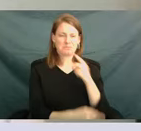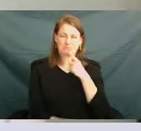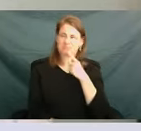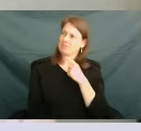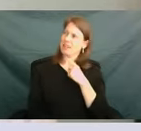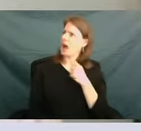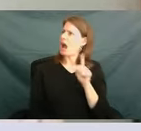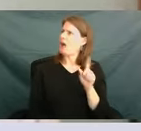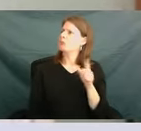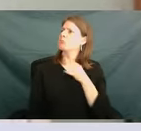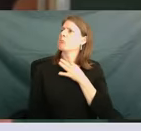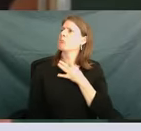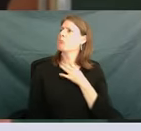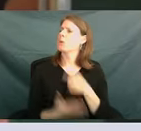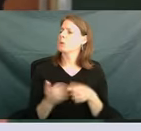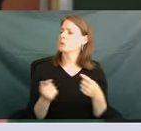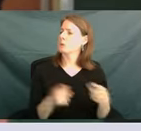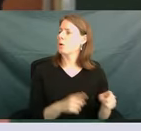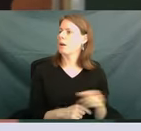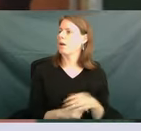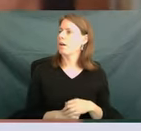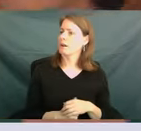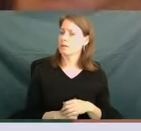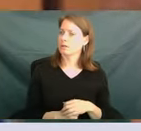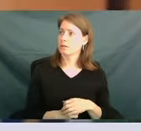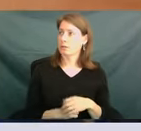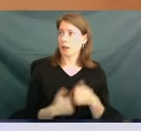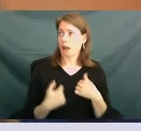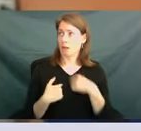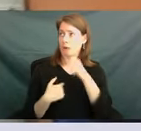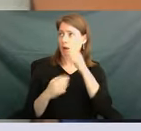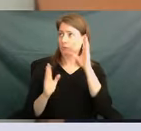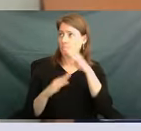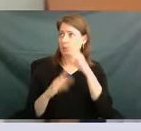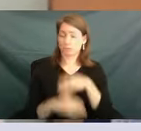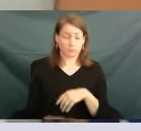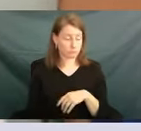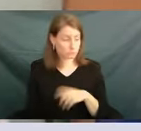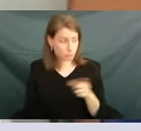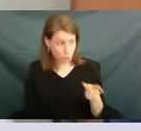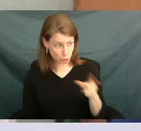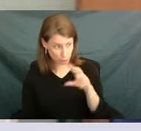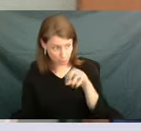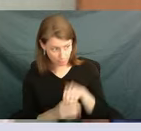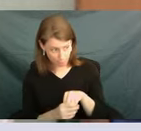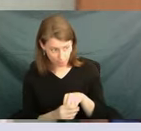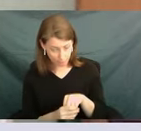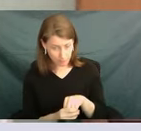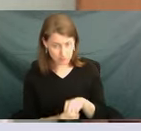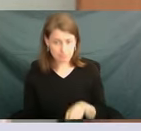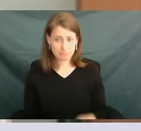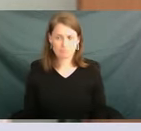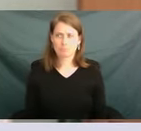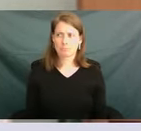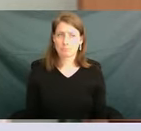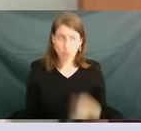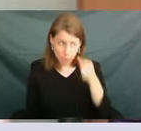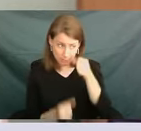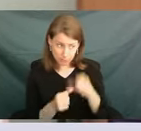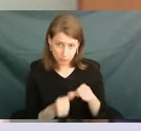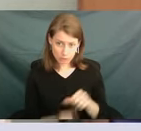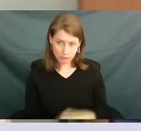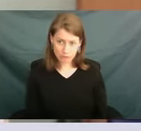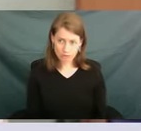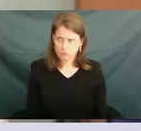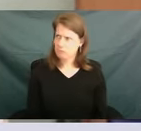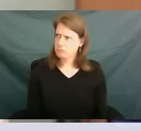everyone around him got in trouble. And were you involved at all? Do you remember? You did? No, not really. I